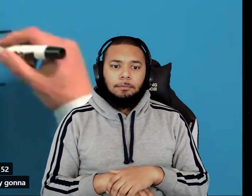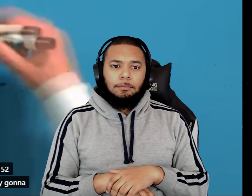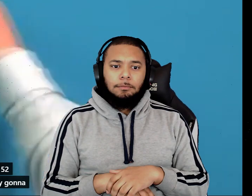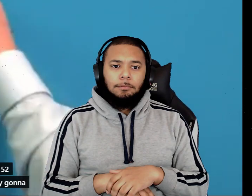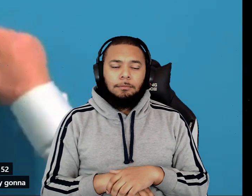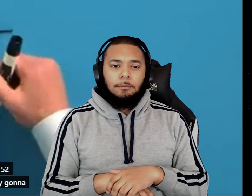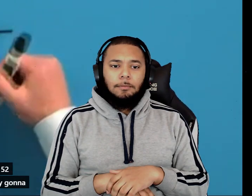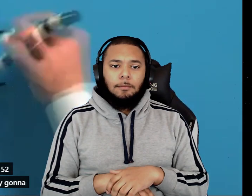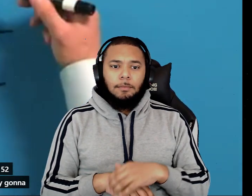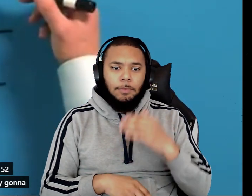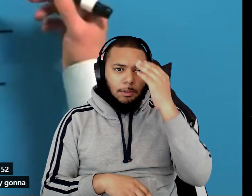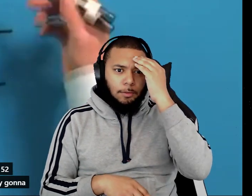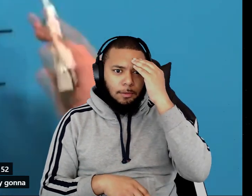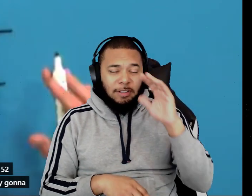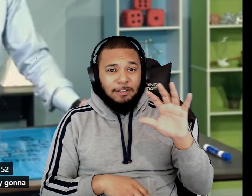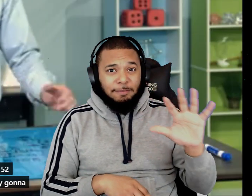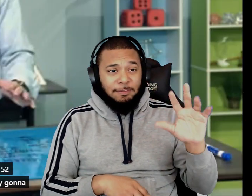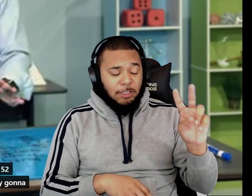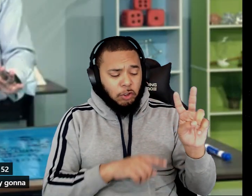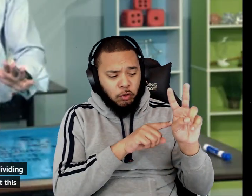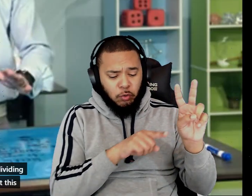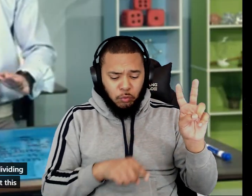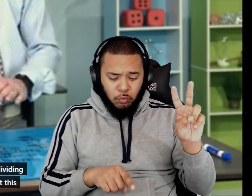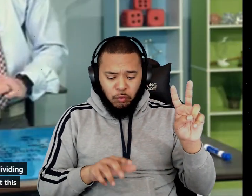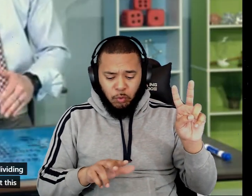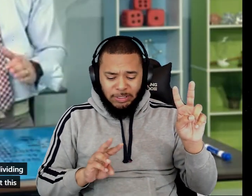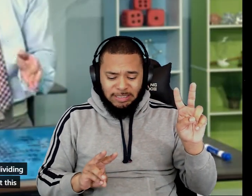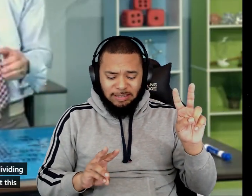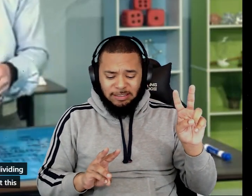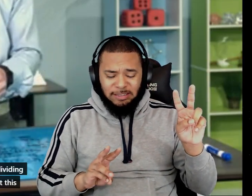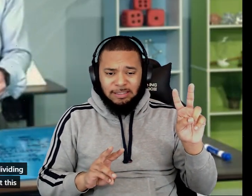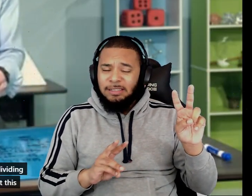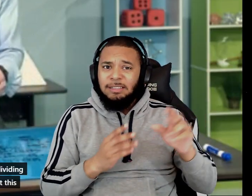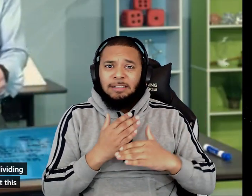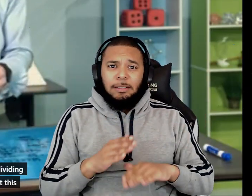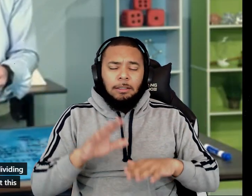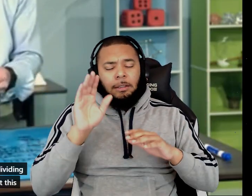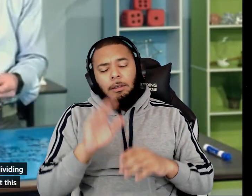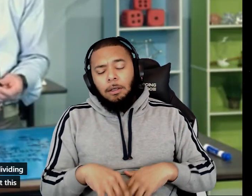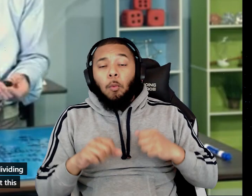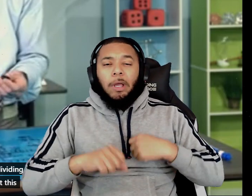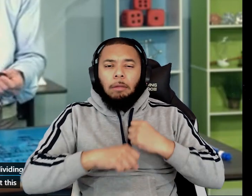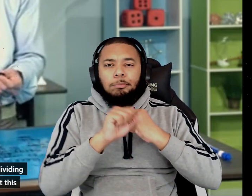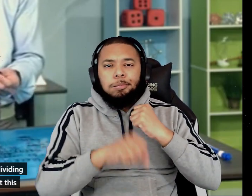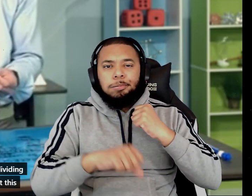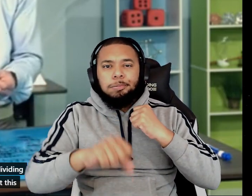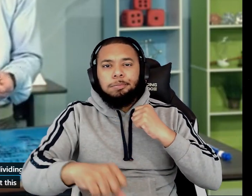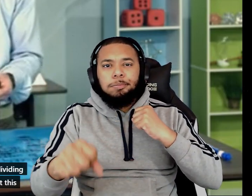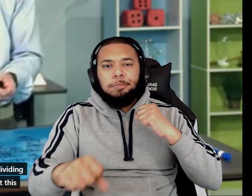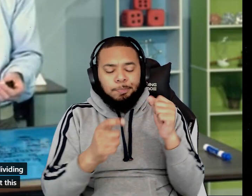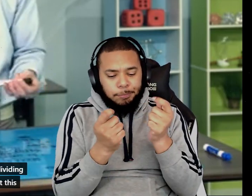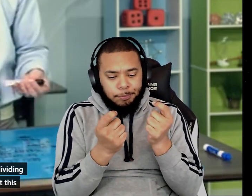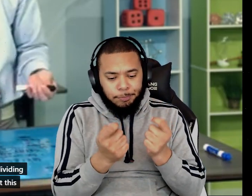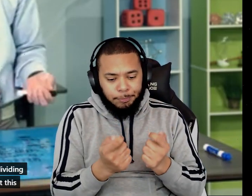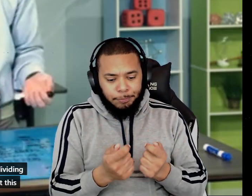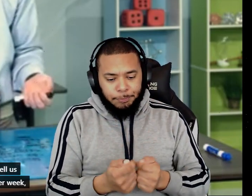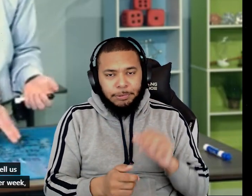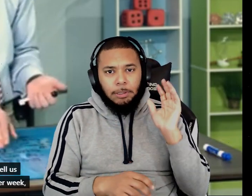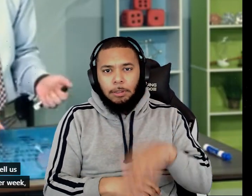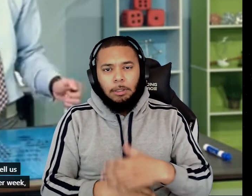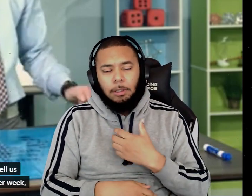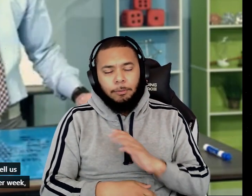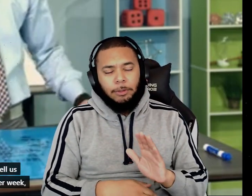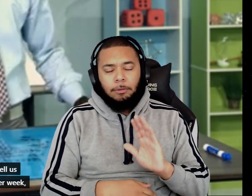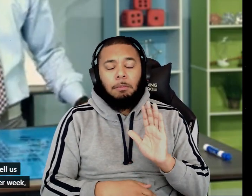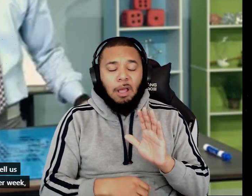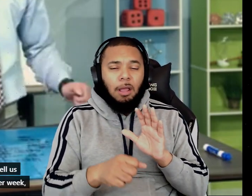that 52 is not going to 36, so I'm actually going to leave this here. We could keep dividing until the cows came home, but this is a